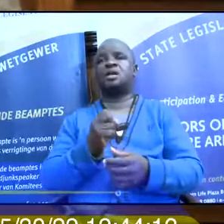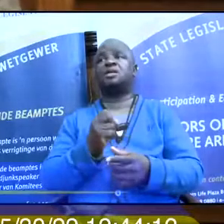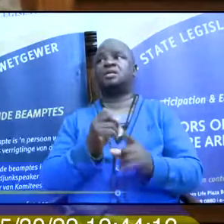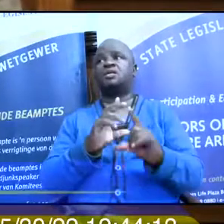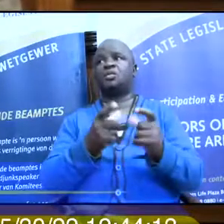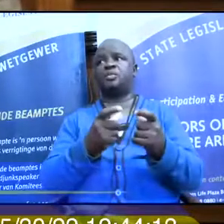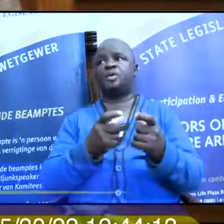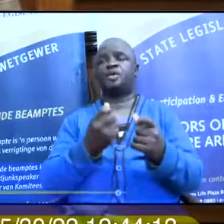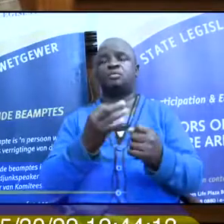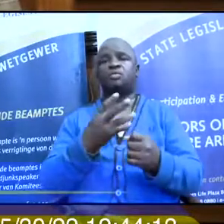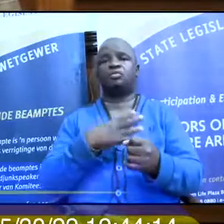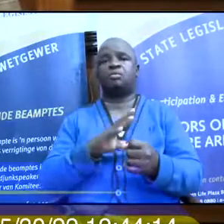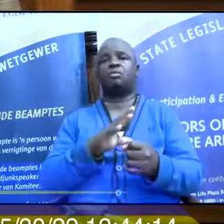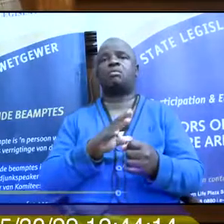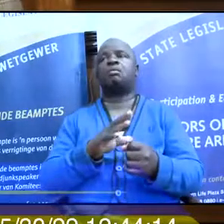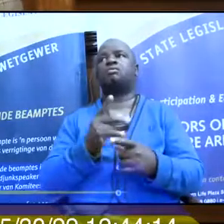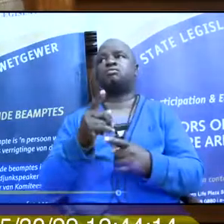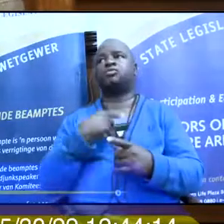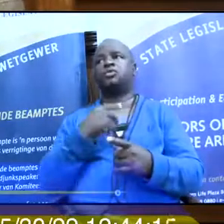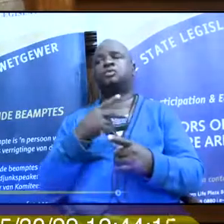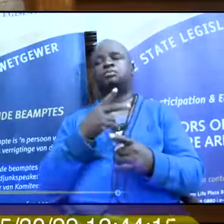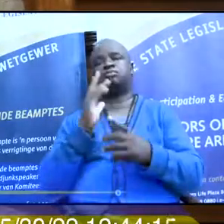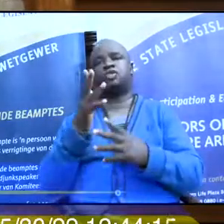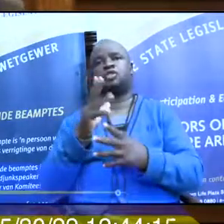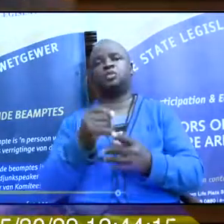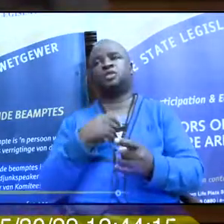we would like to posit that aluta